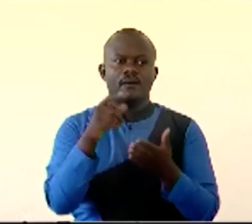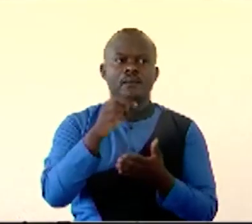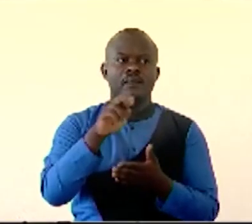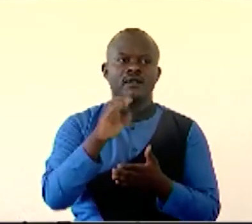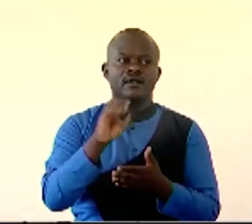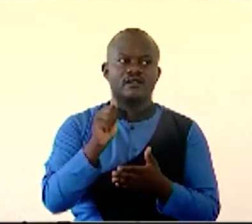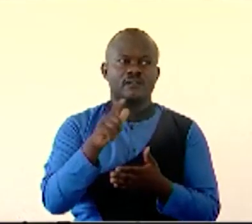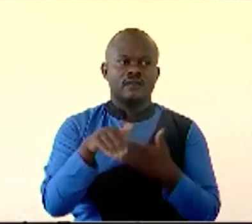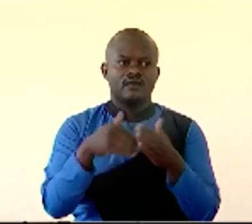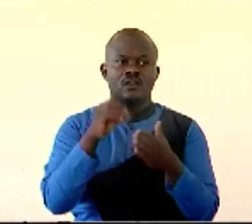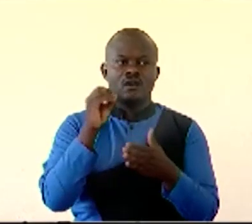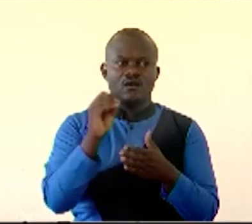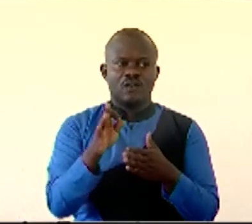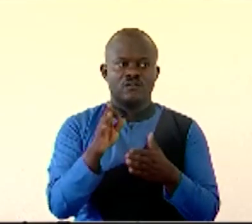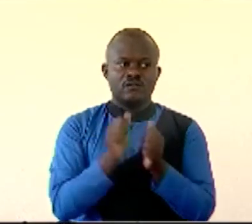of